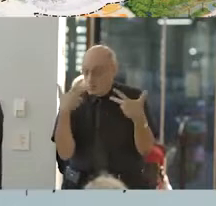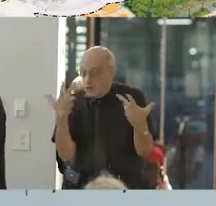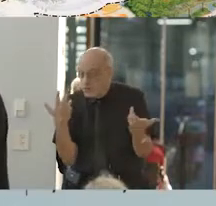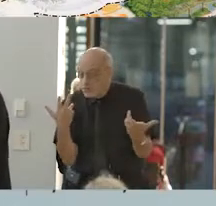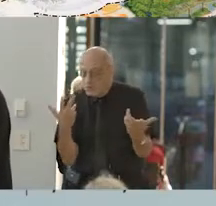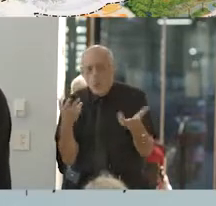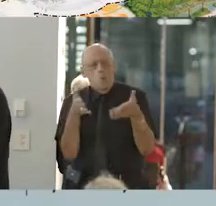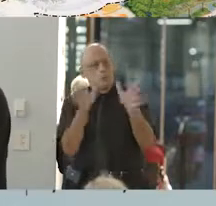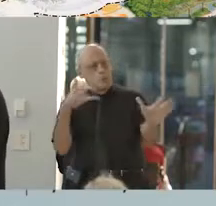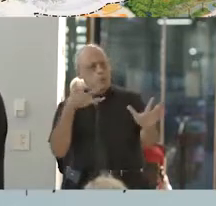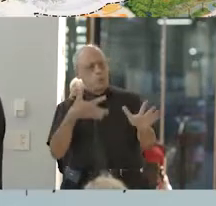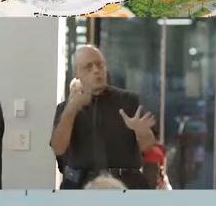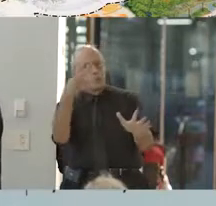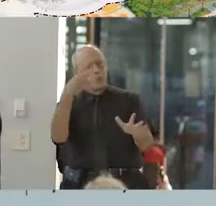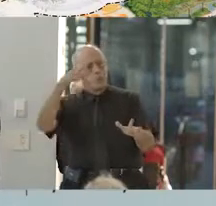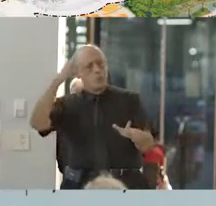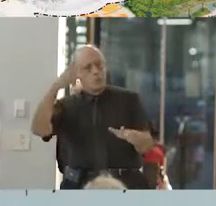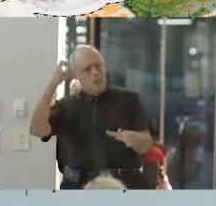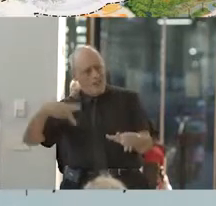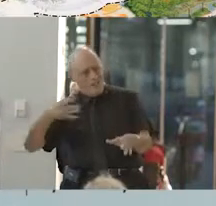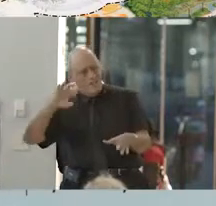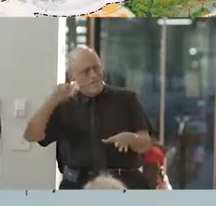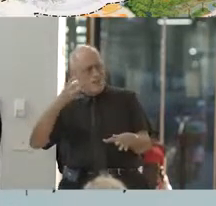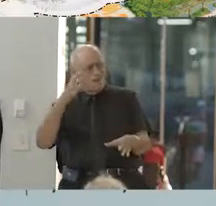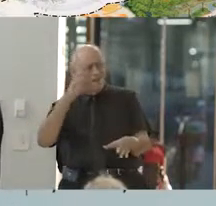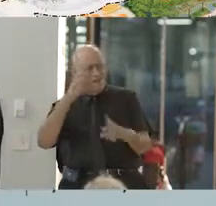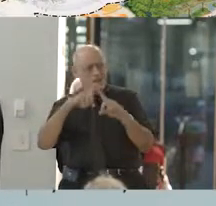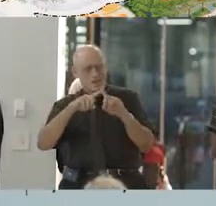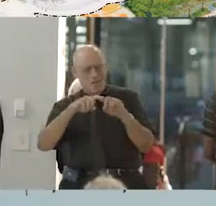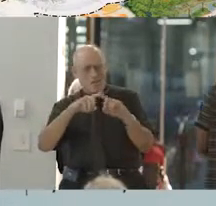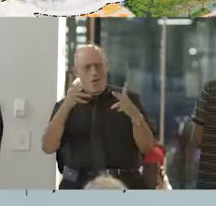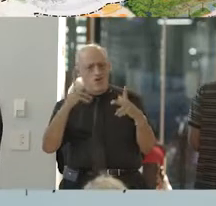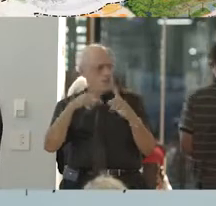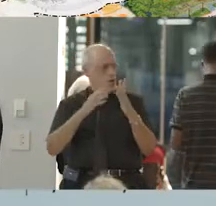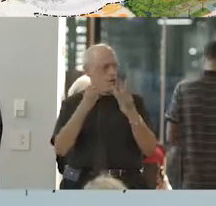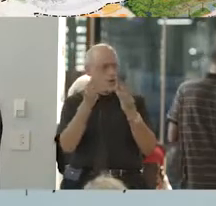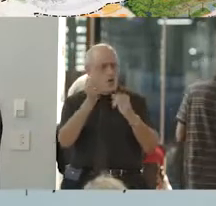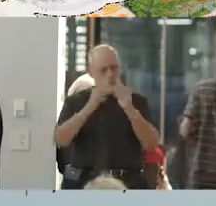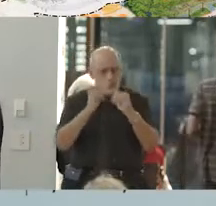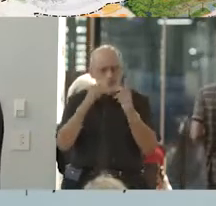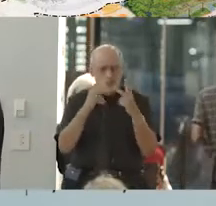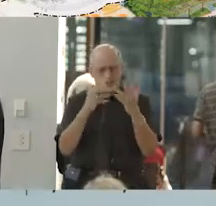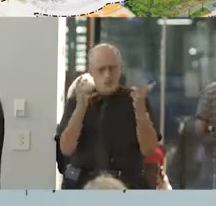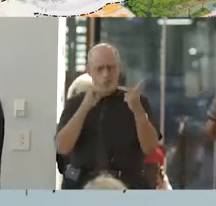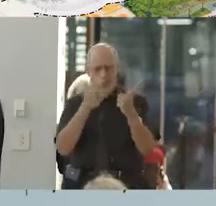mean, generally it tends to be 2.5 feet thick, depending on what its construction is.